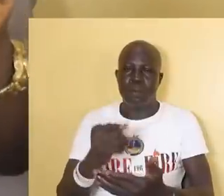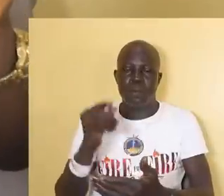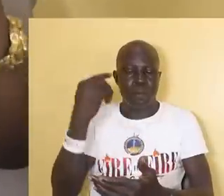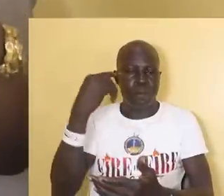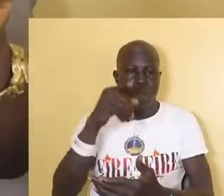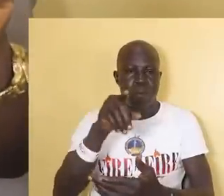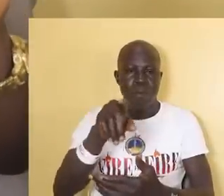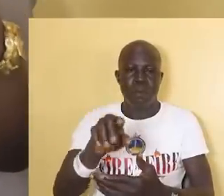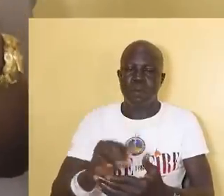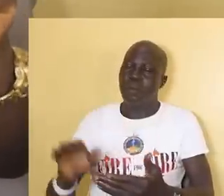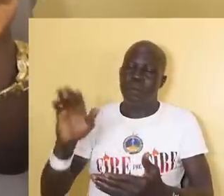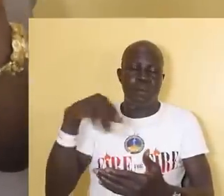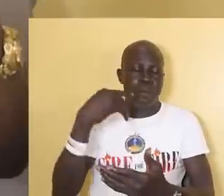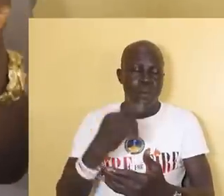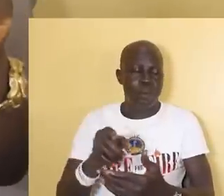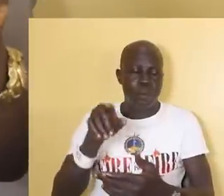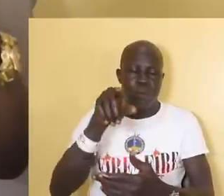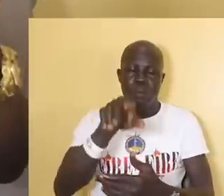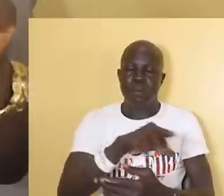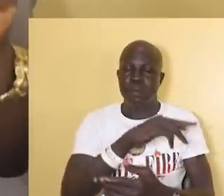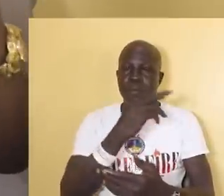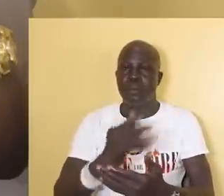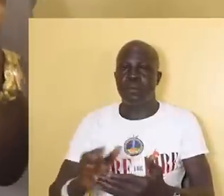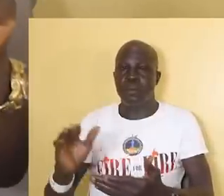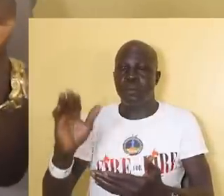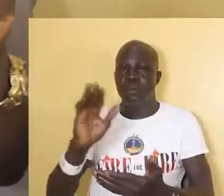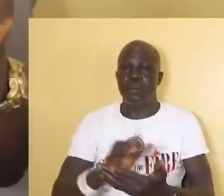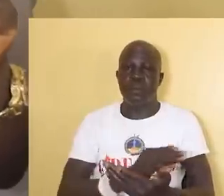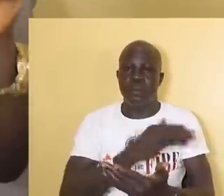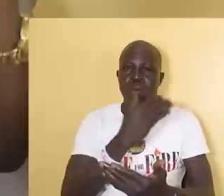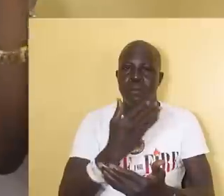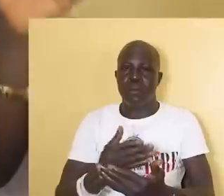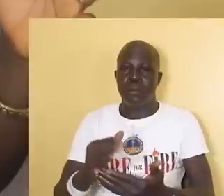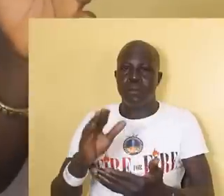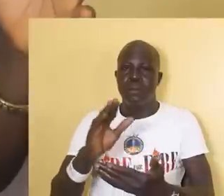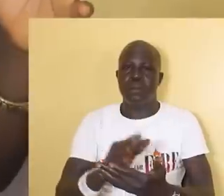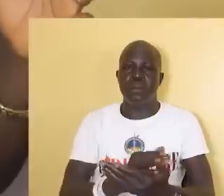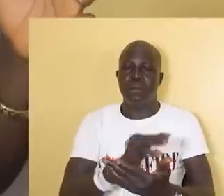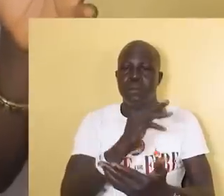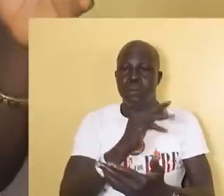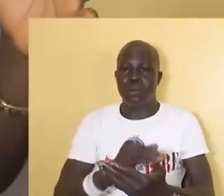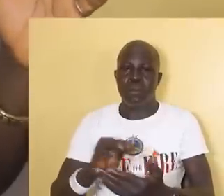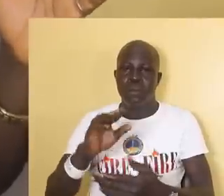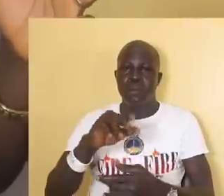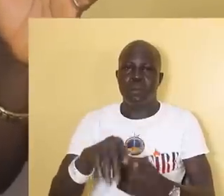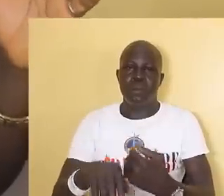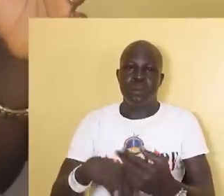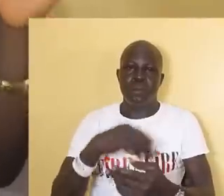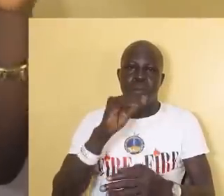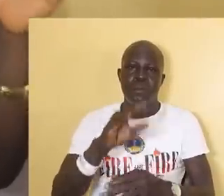fun ani ara fun ani gege lele